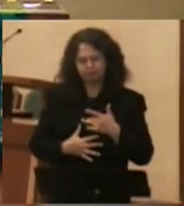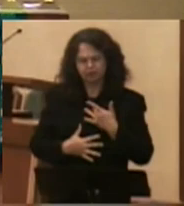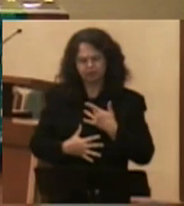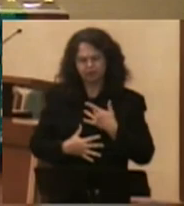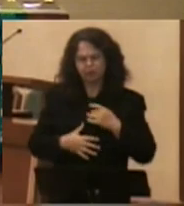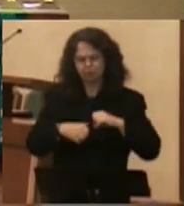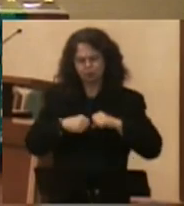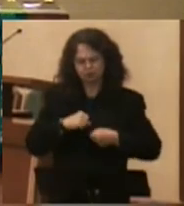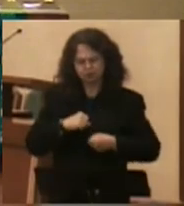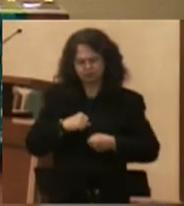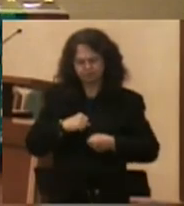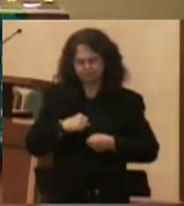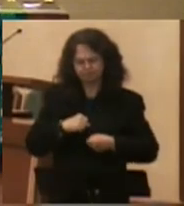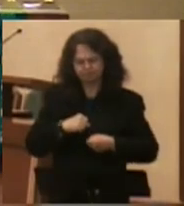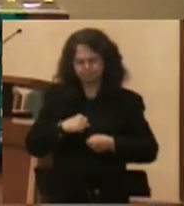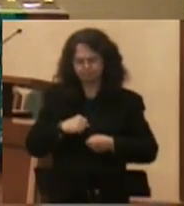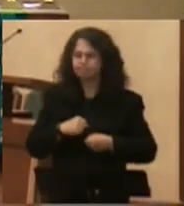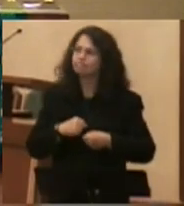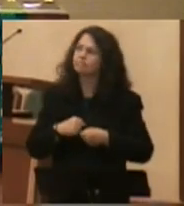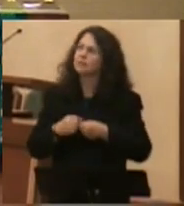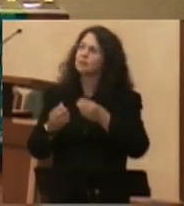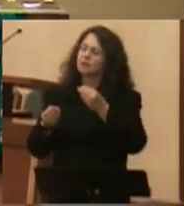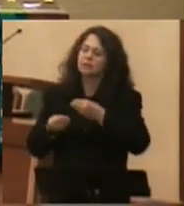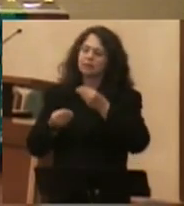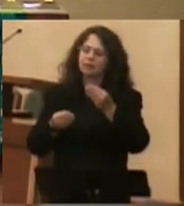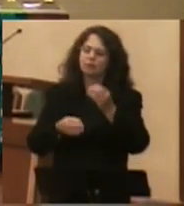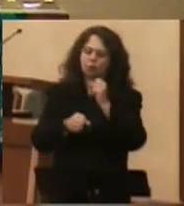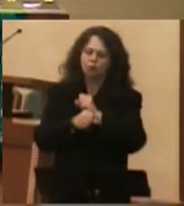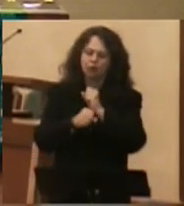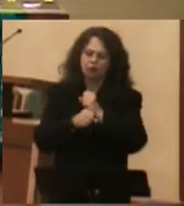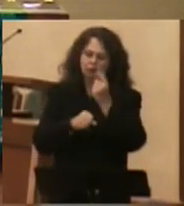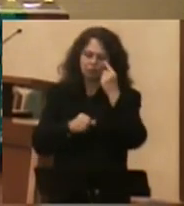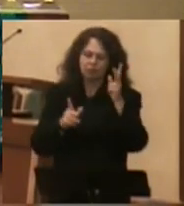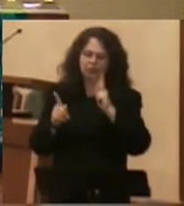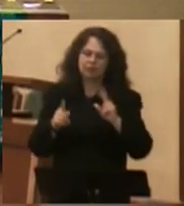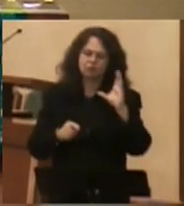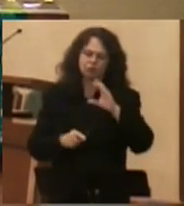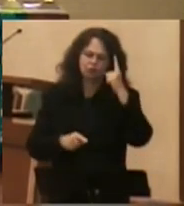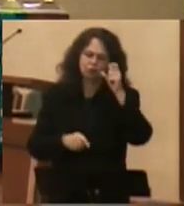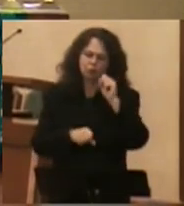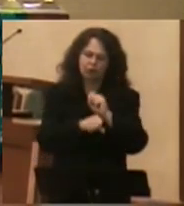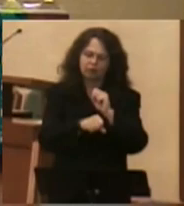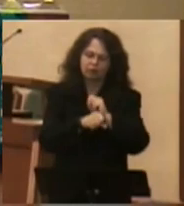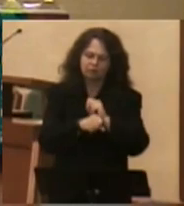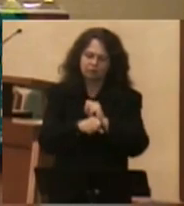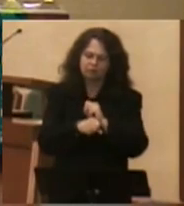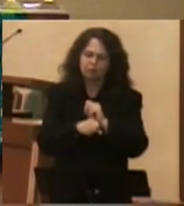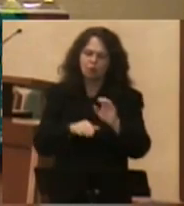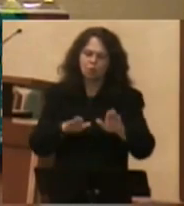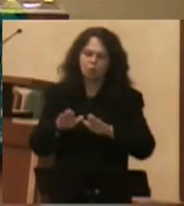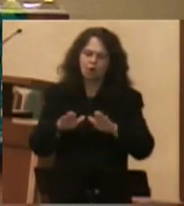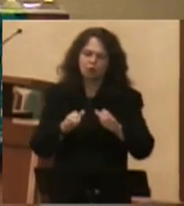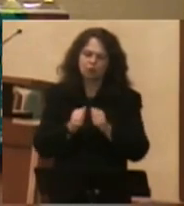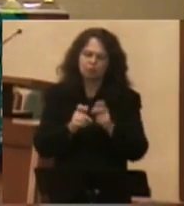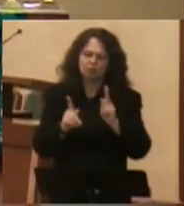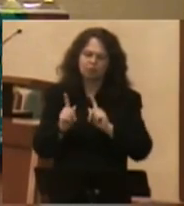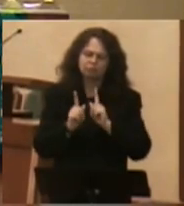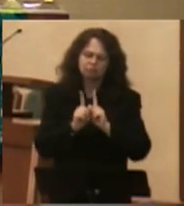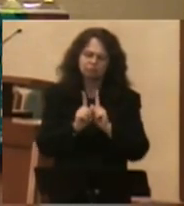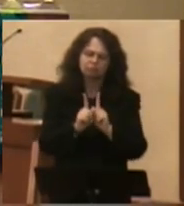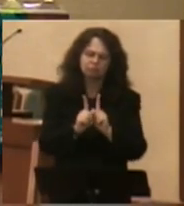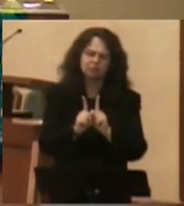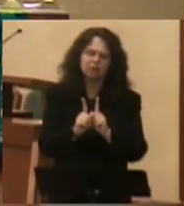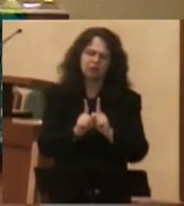doubt. Give meaningful work to those who seek employment. Walk with those who are ill or